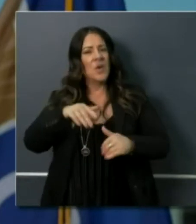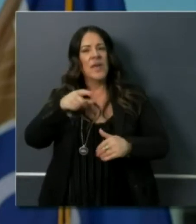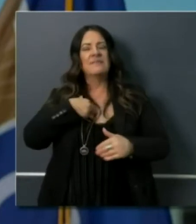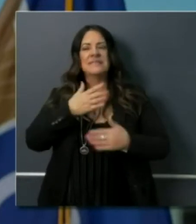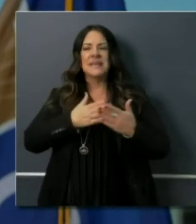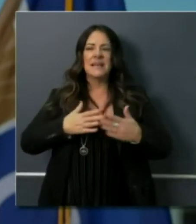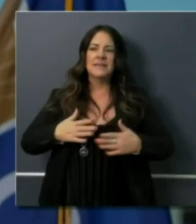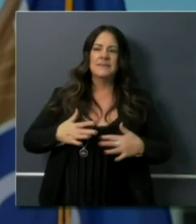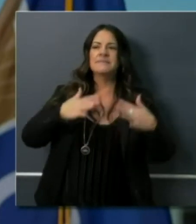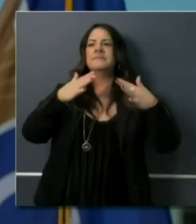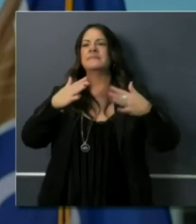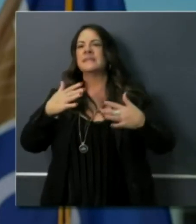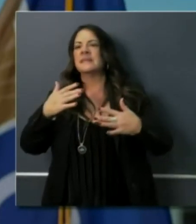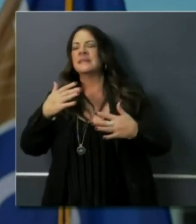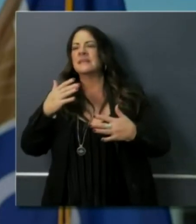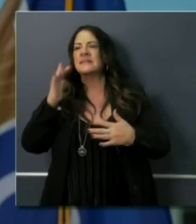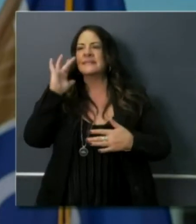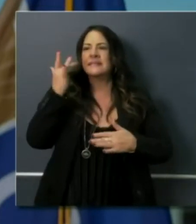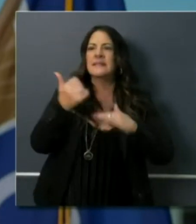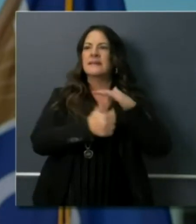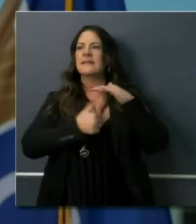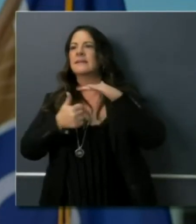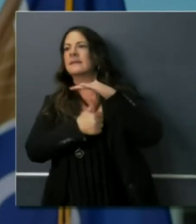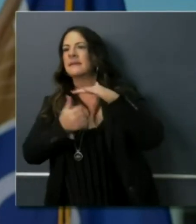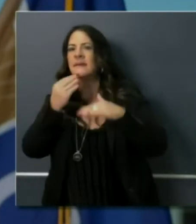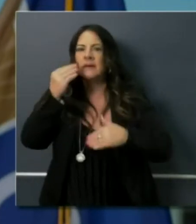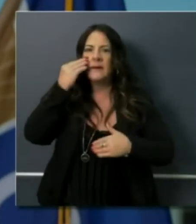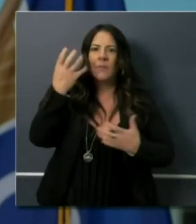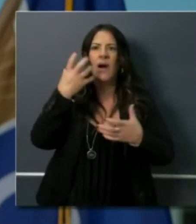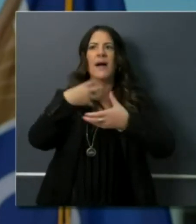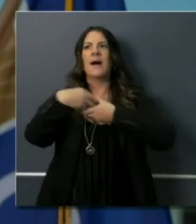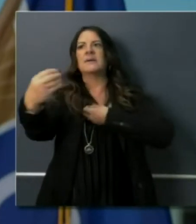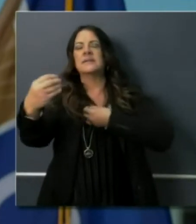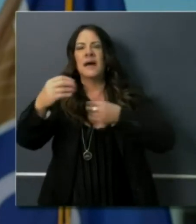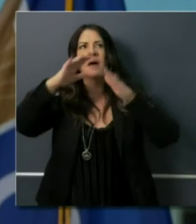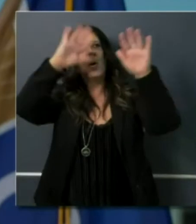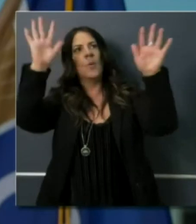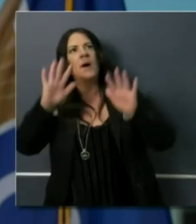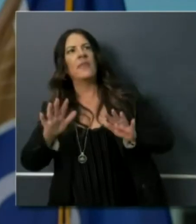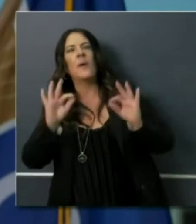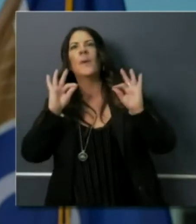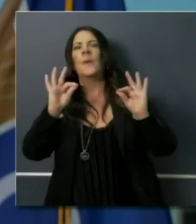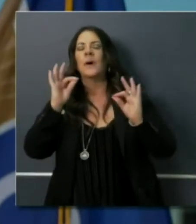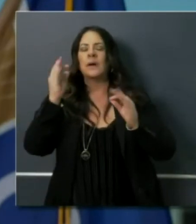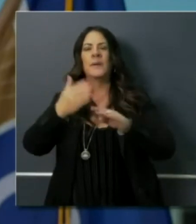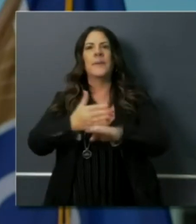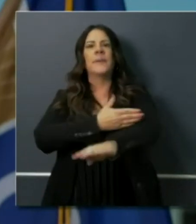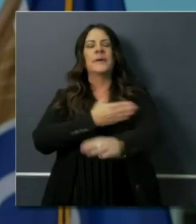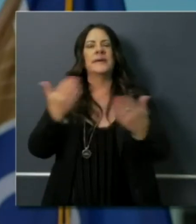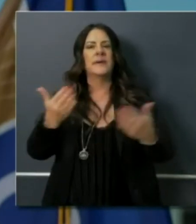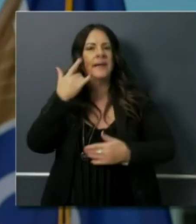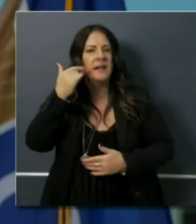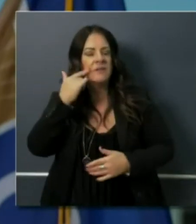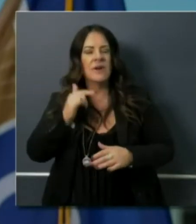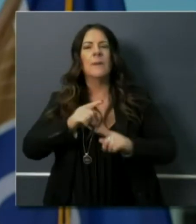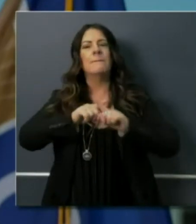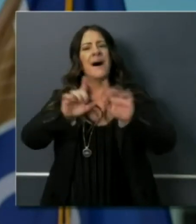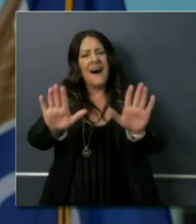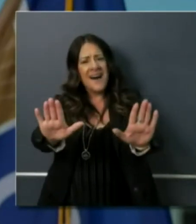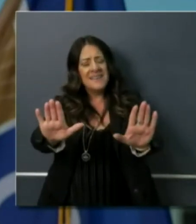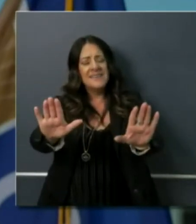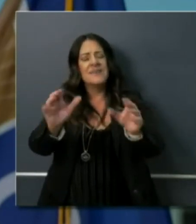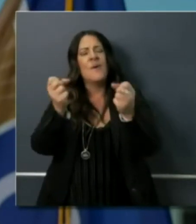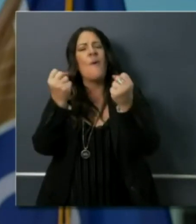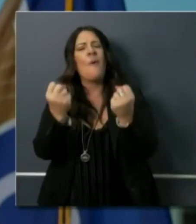anxiety and cabin fever and want to get out. The weather is improving throughout the state of California. Let's continue